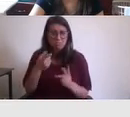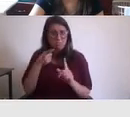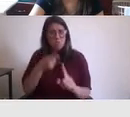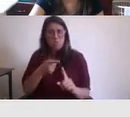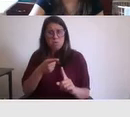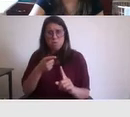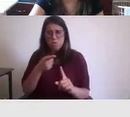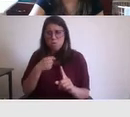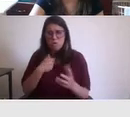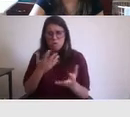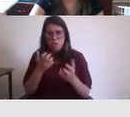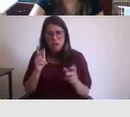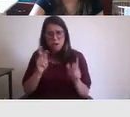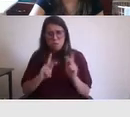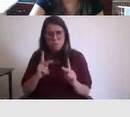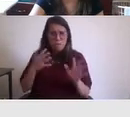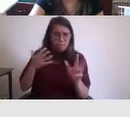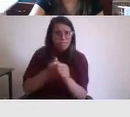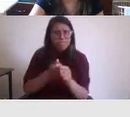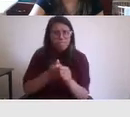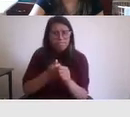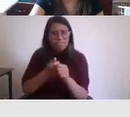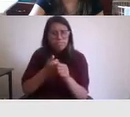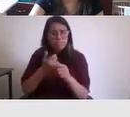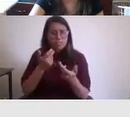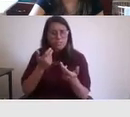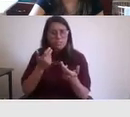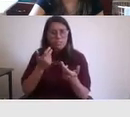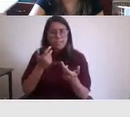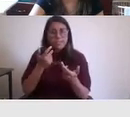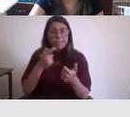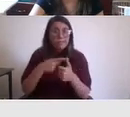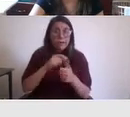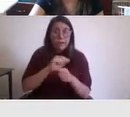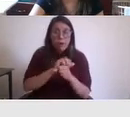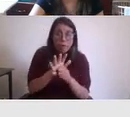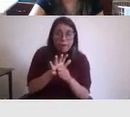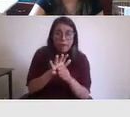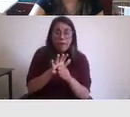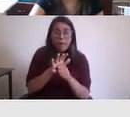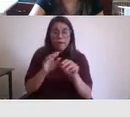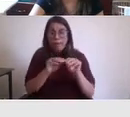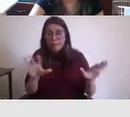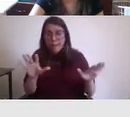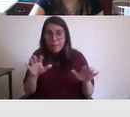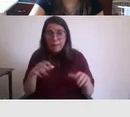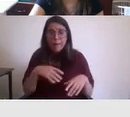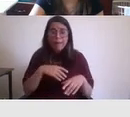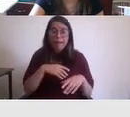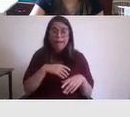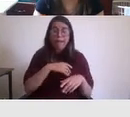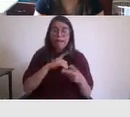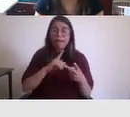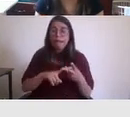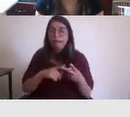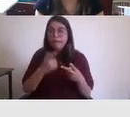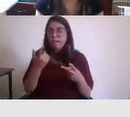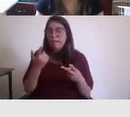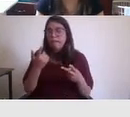and get people up to speed on everything from what this COVID pandemic is doing